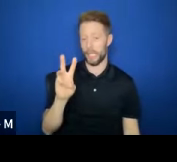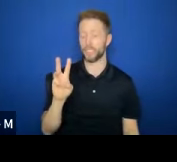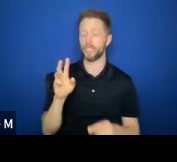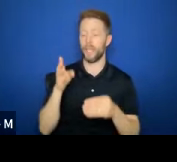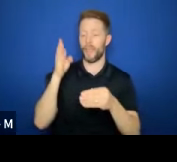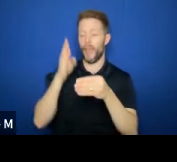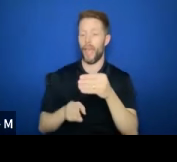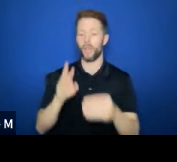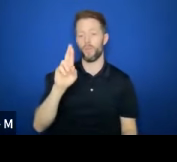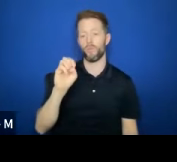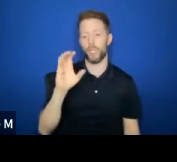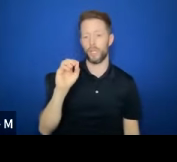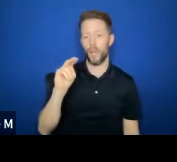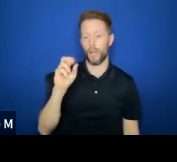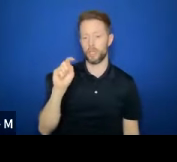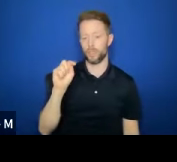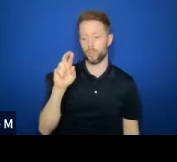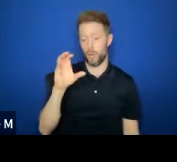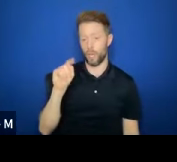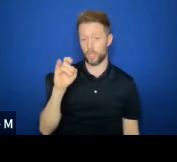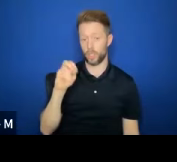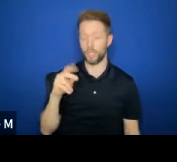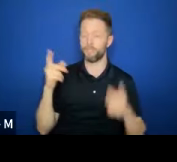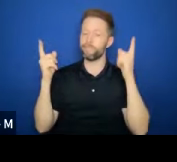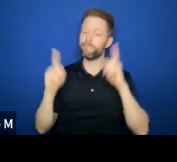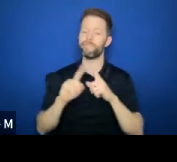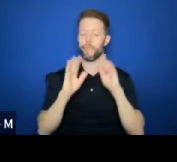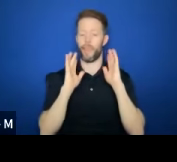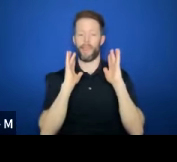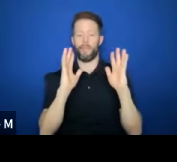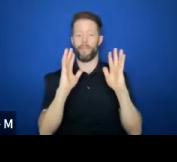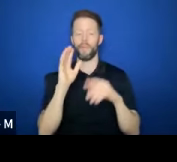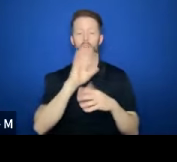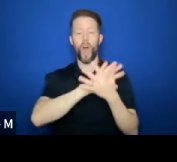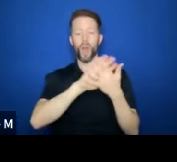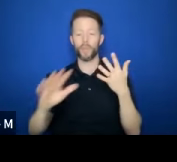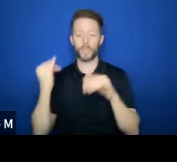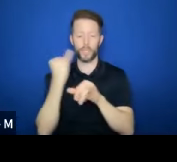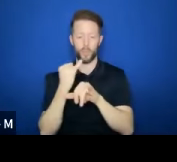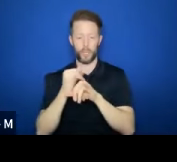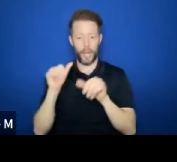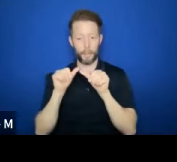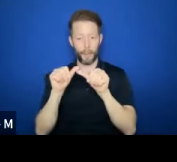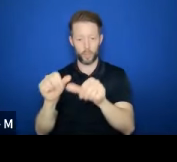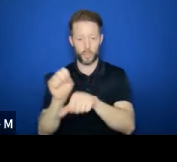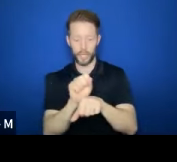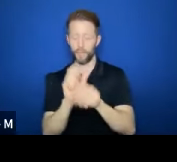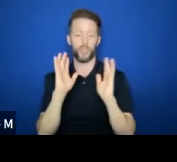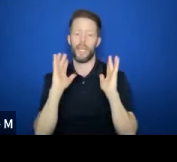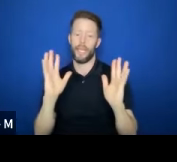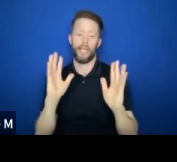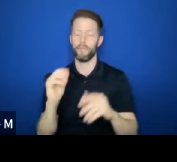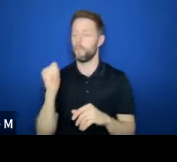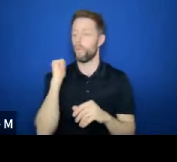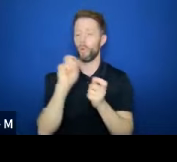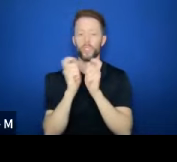Reconstruction, not to actually touch any of the institutions that allowed for, that encouraged, that perpetuated slavery, and to not address